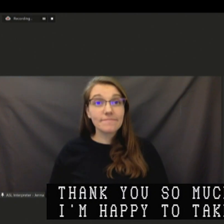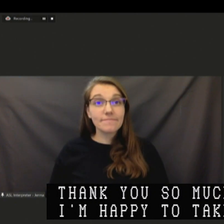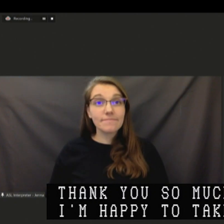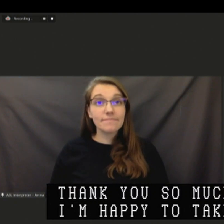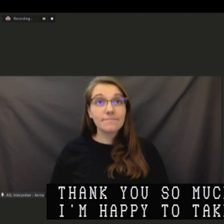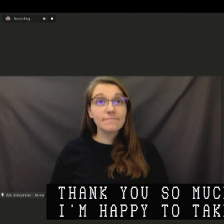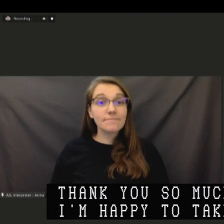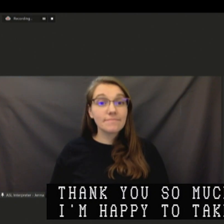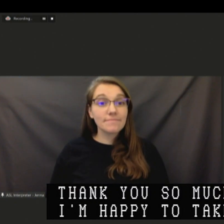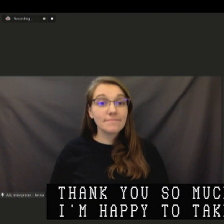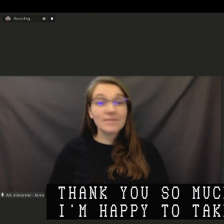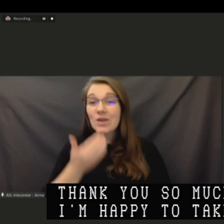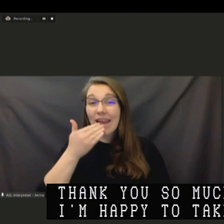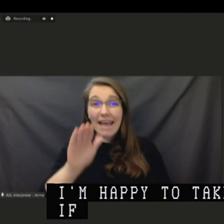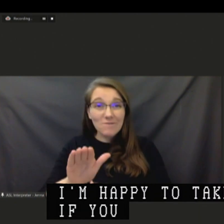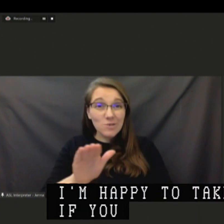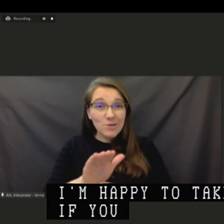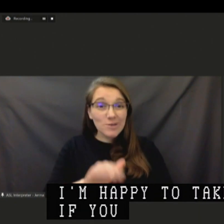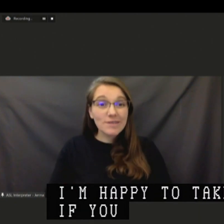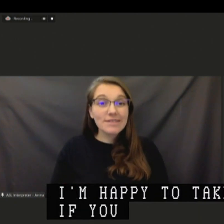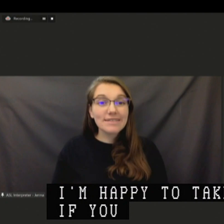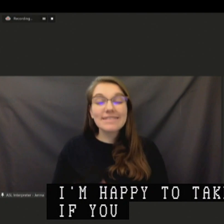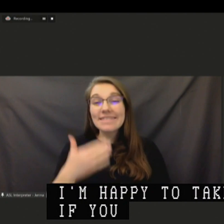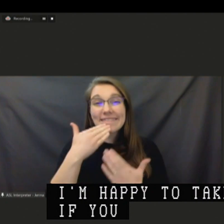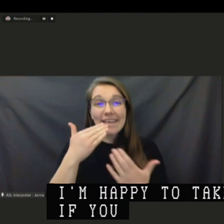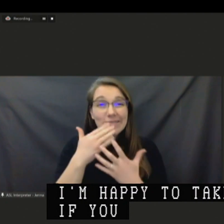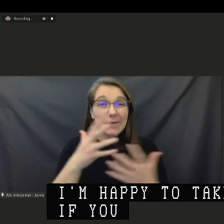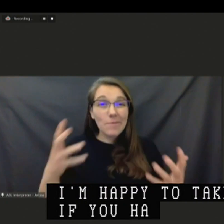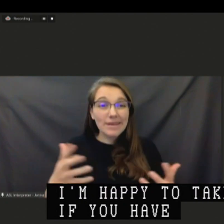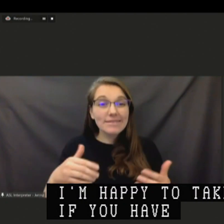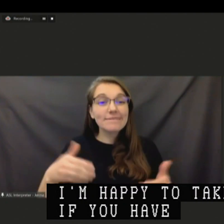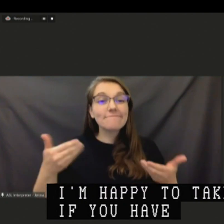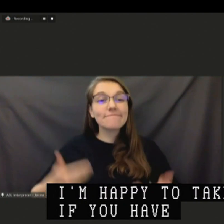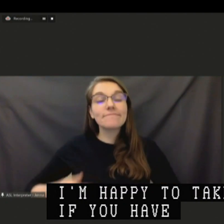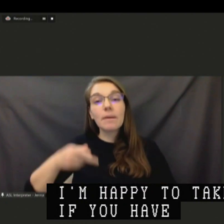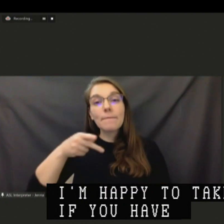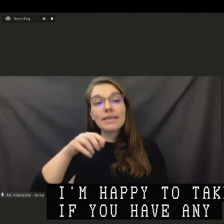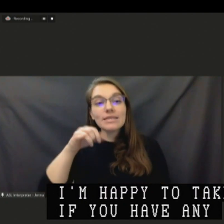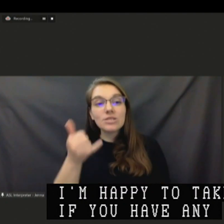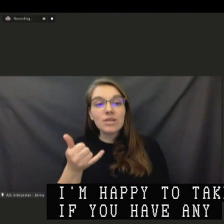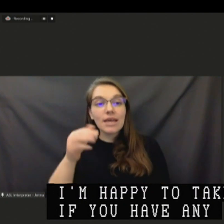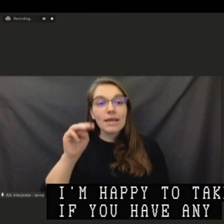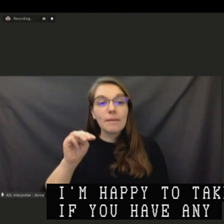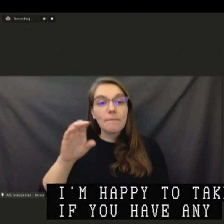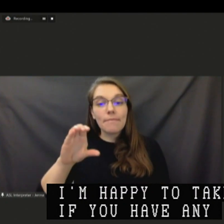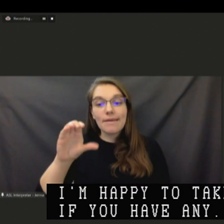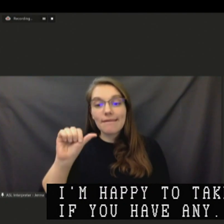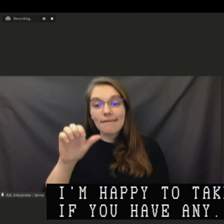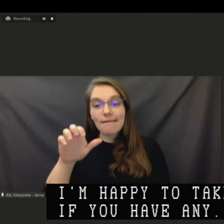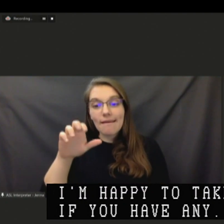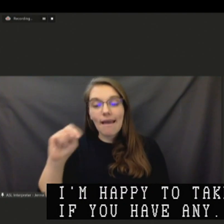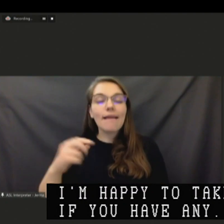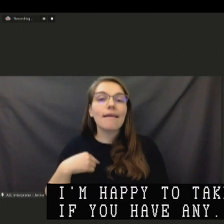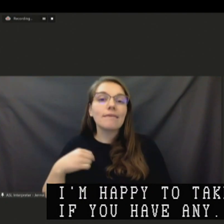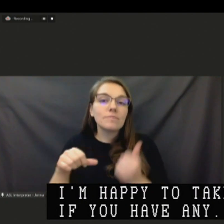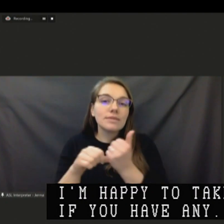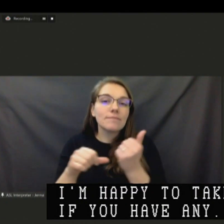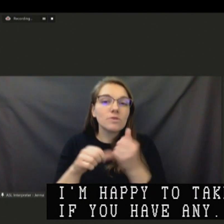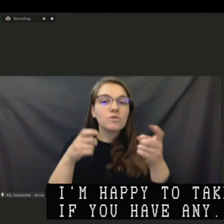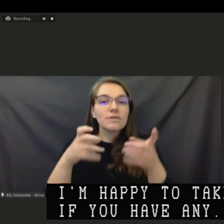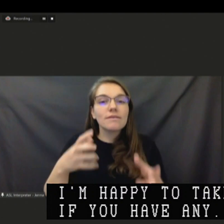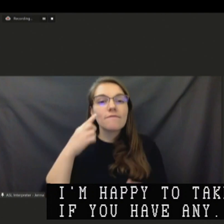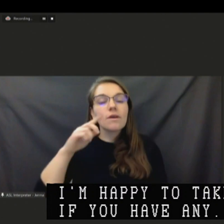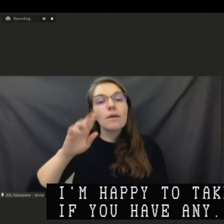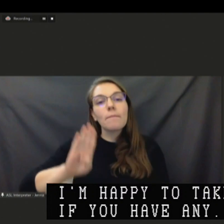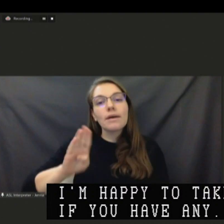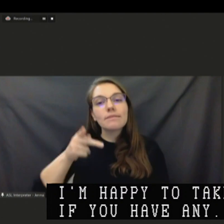Good afternoon. Thanks so much for having me. My name is PJ McCann. I'm Deputy Director of the Boston Public Health Commission and